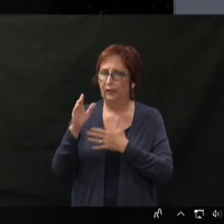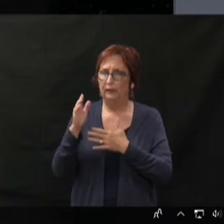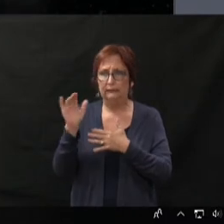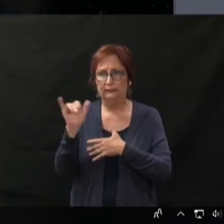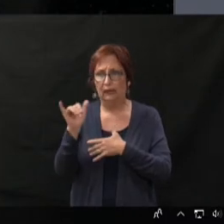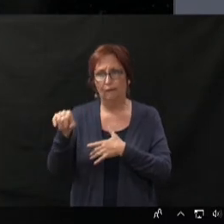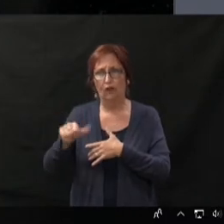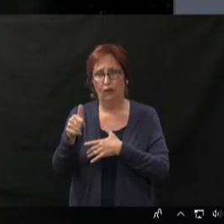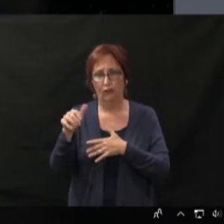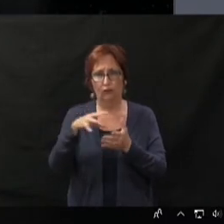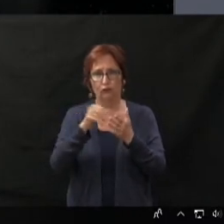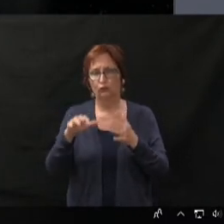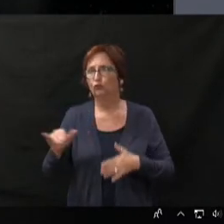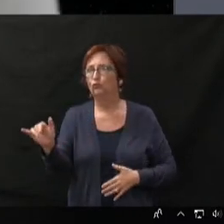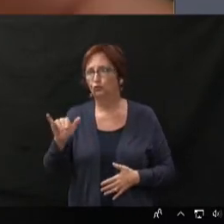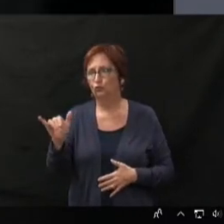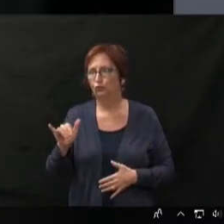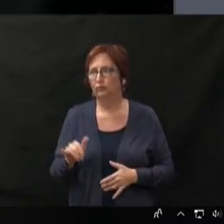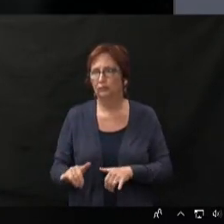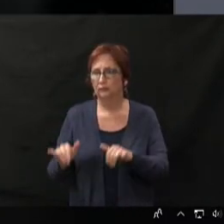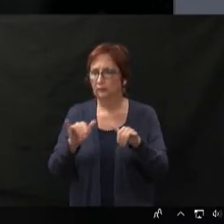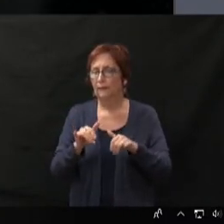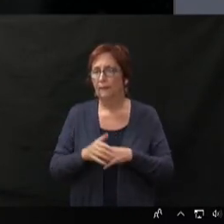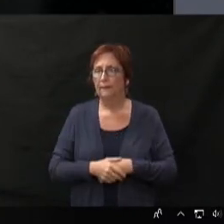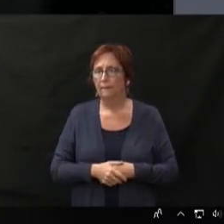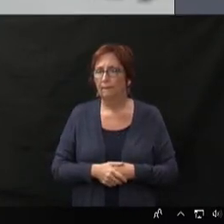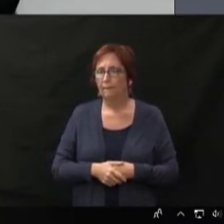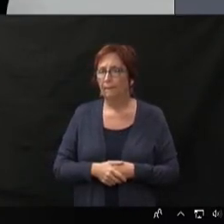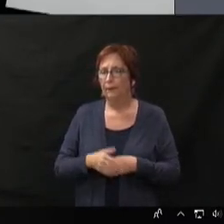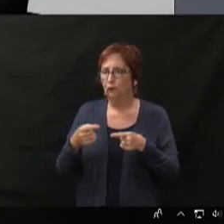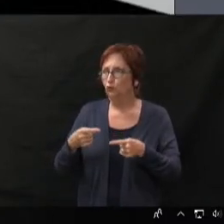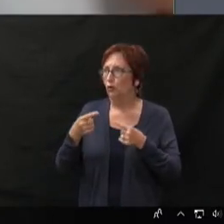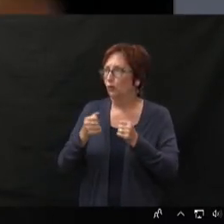students. Okay, so